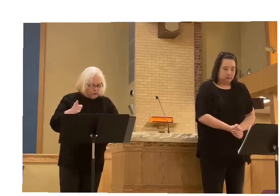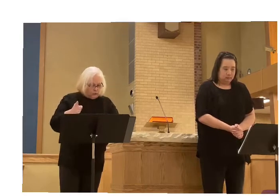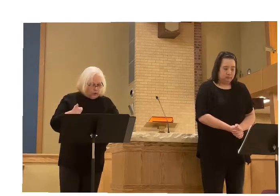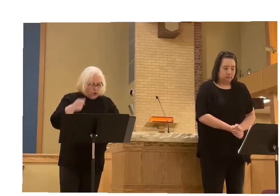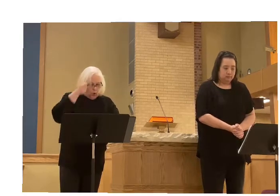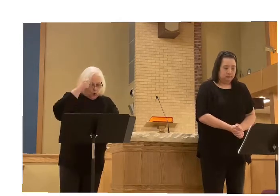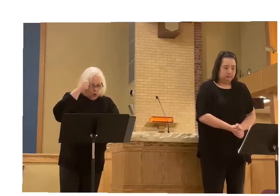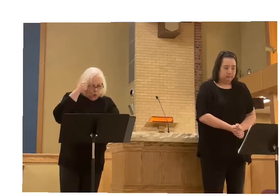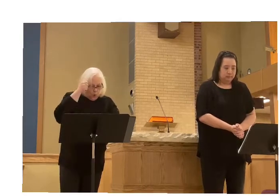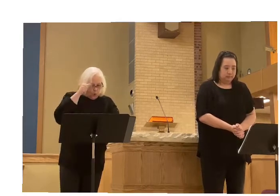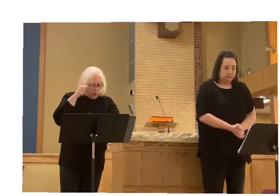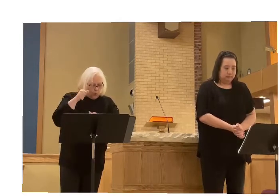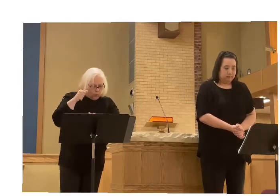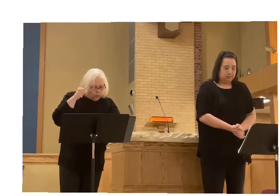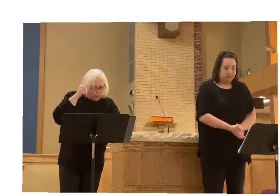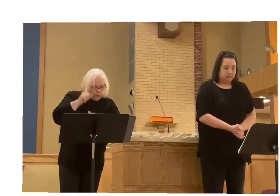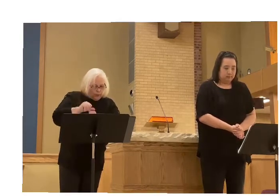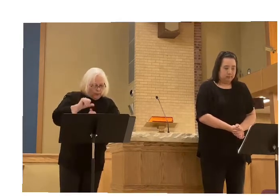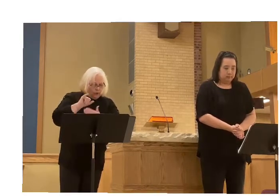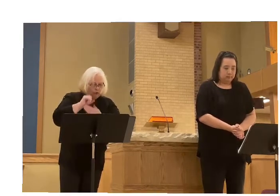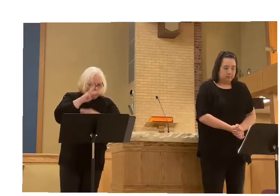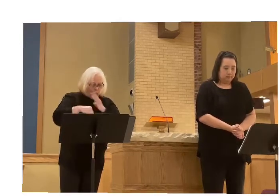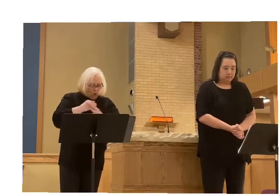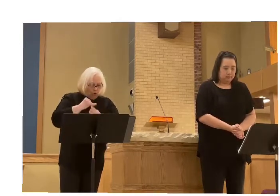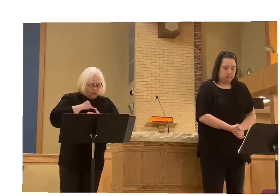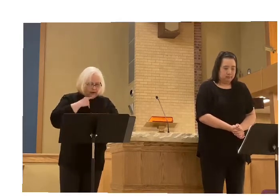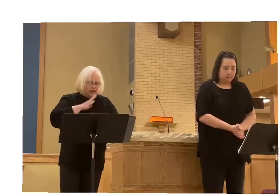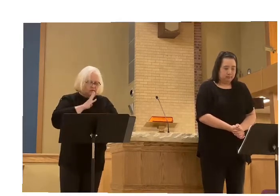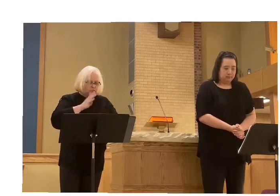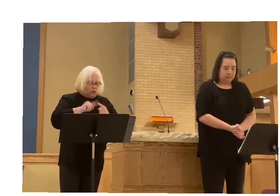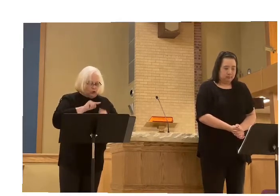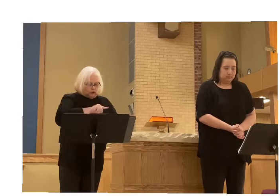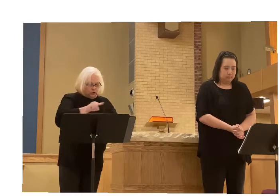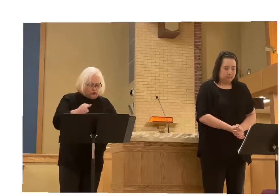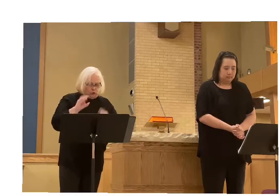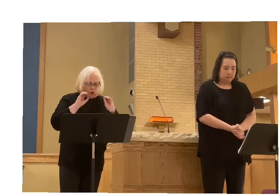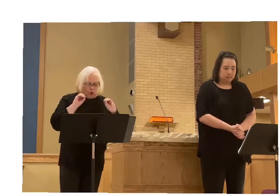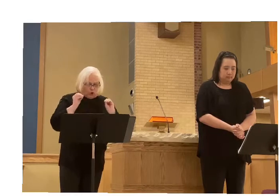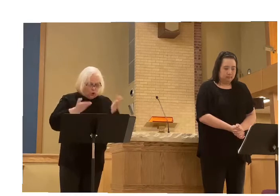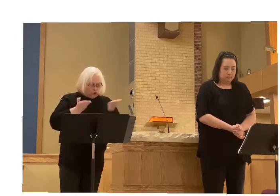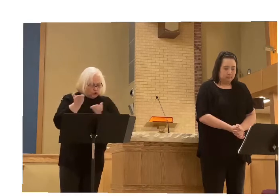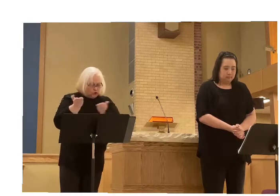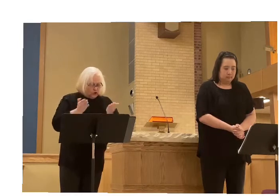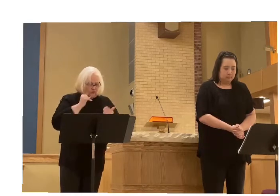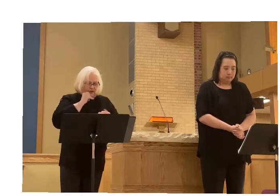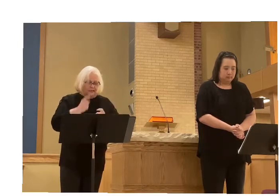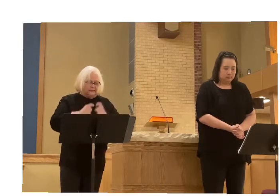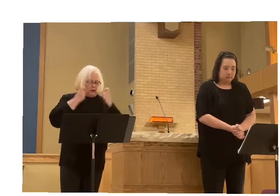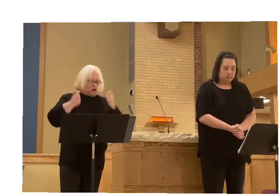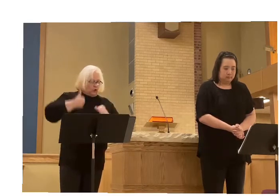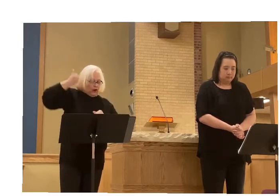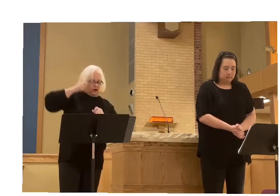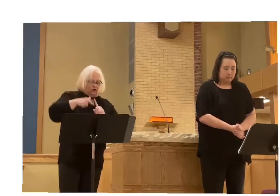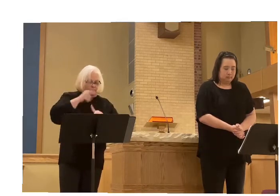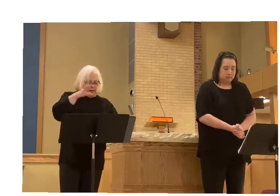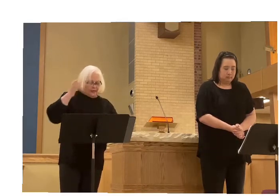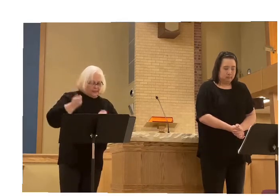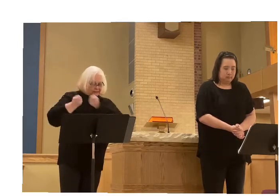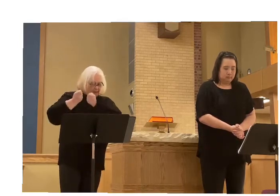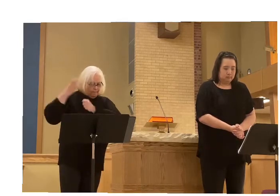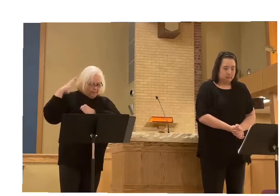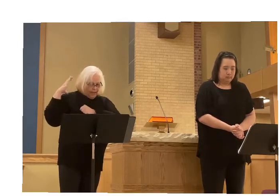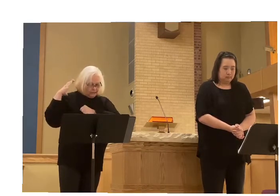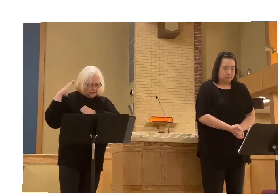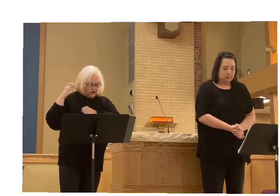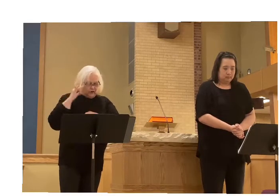Remember the world that I have spoken to you. No servant is greater than his master. If they